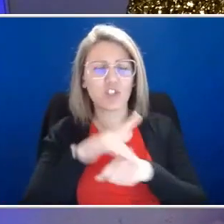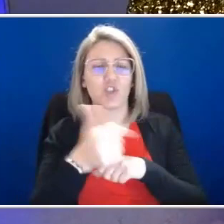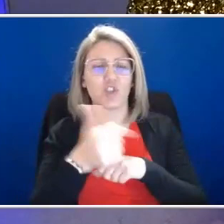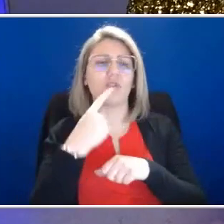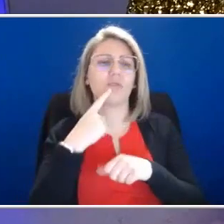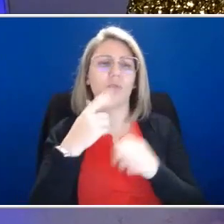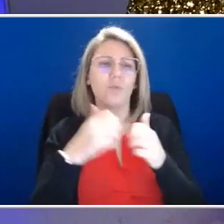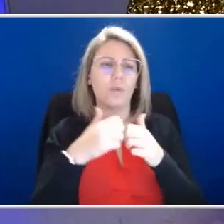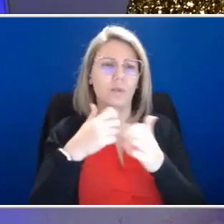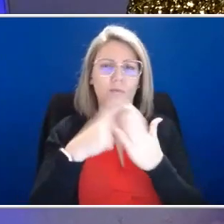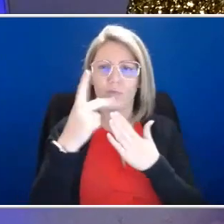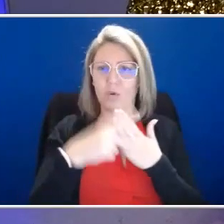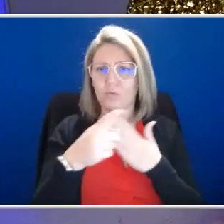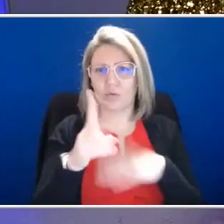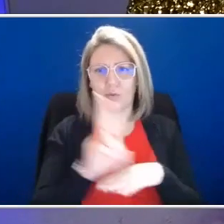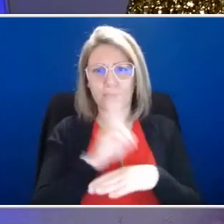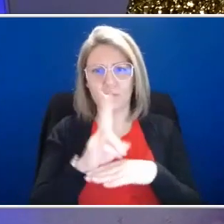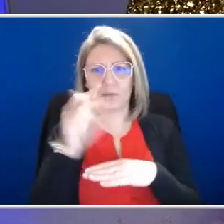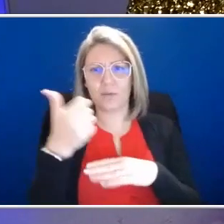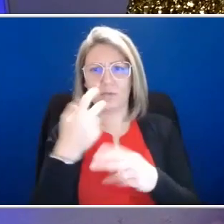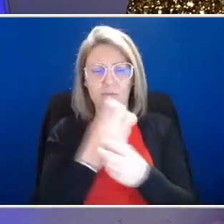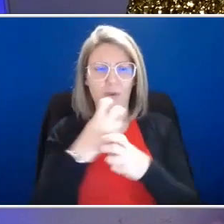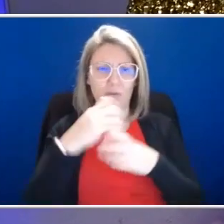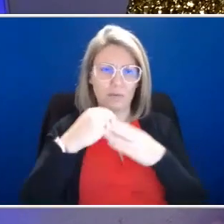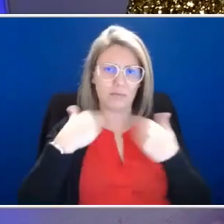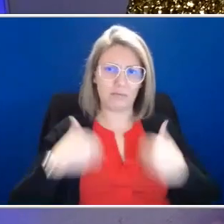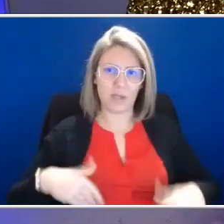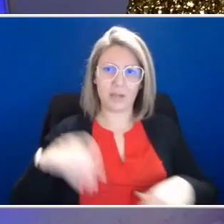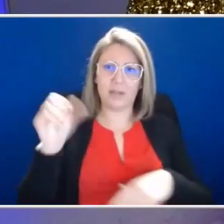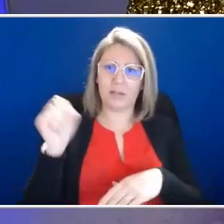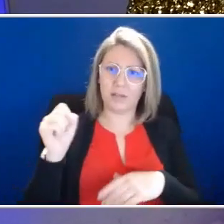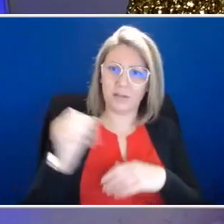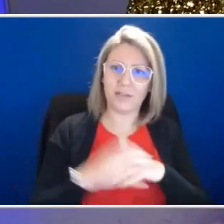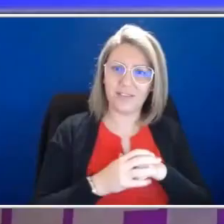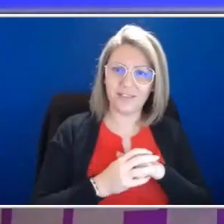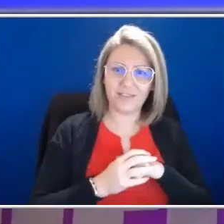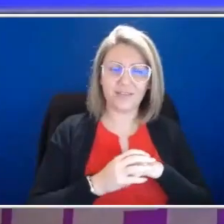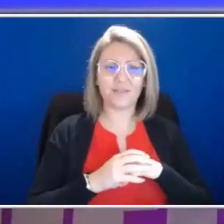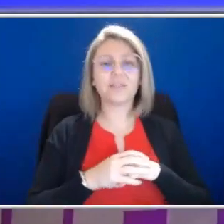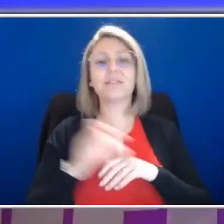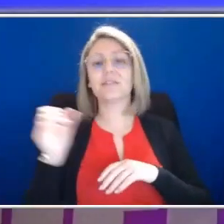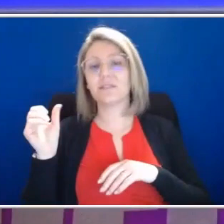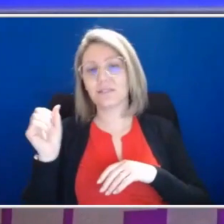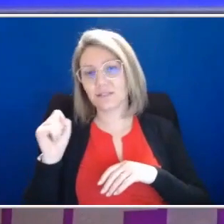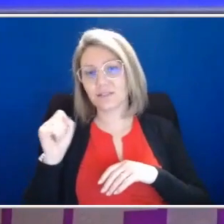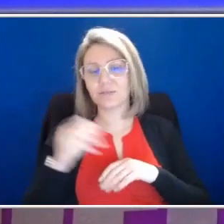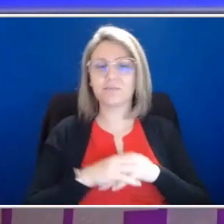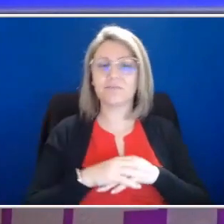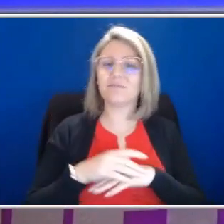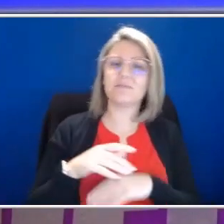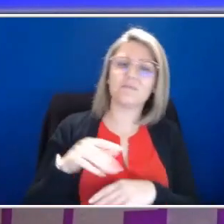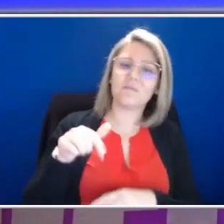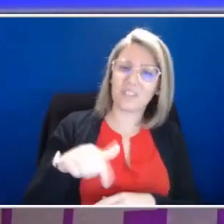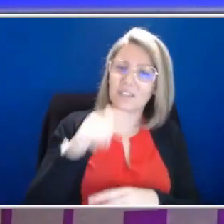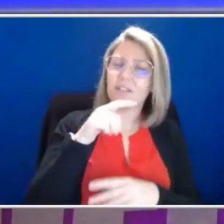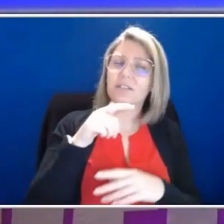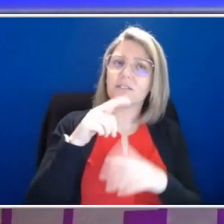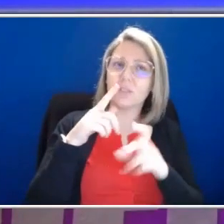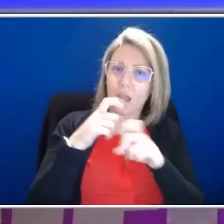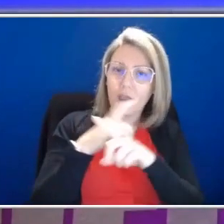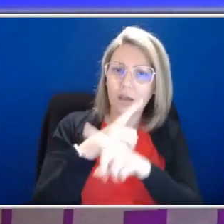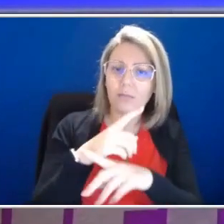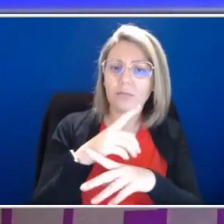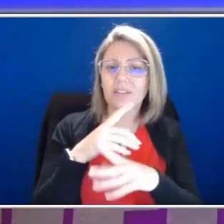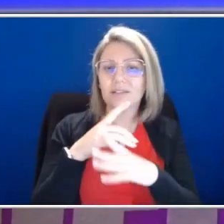do you use other bones in the body? And you had said, well, we do, yeah. So this was definitely complicated. It is a